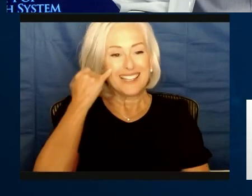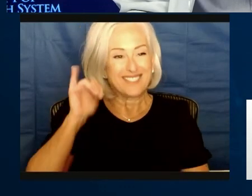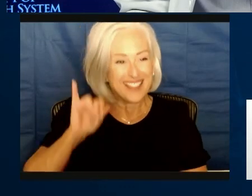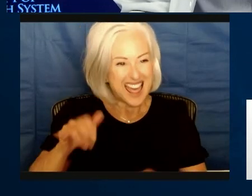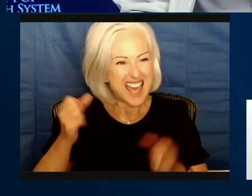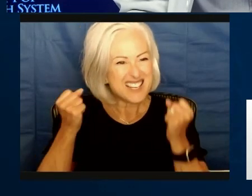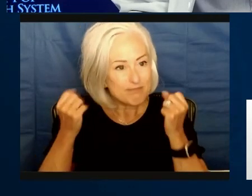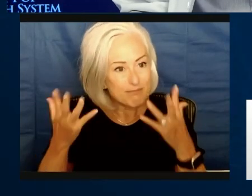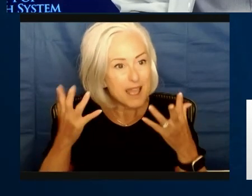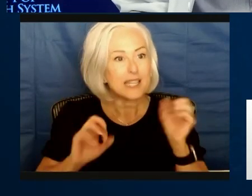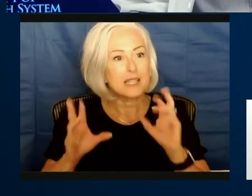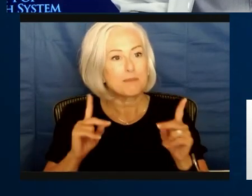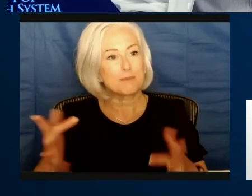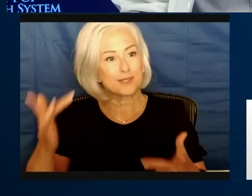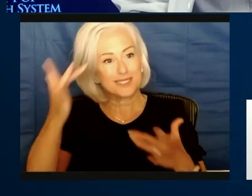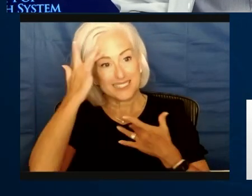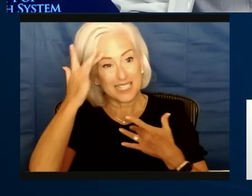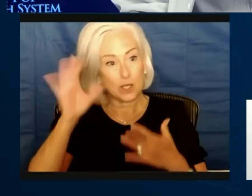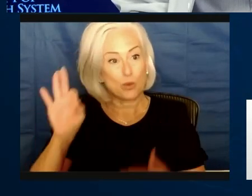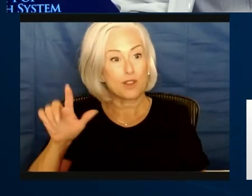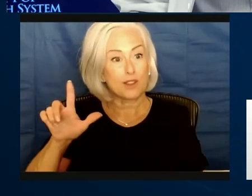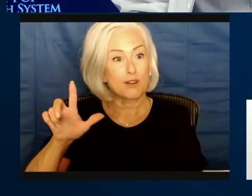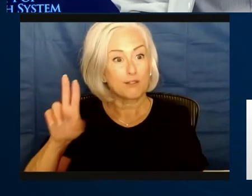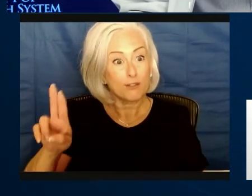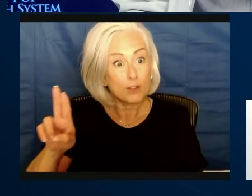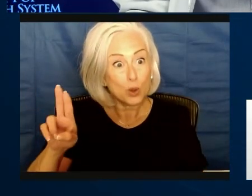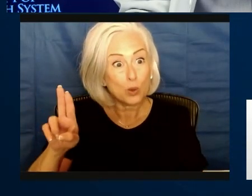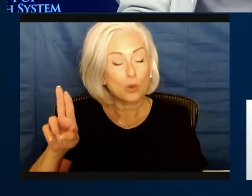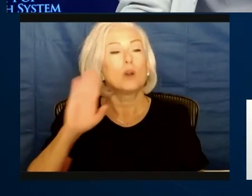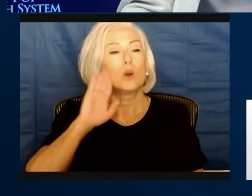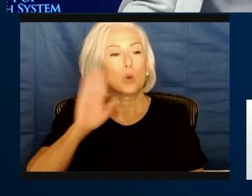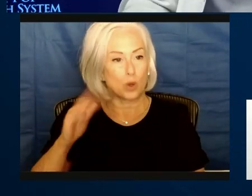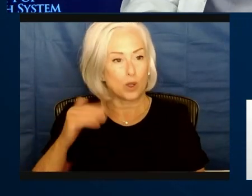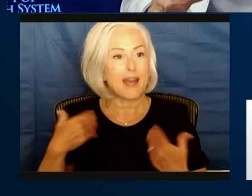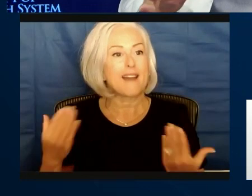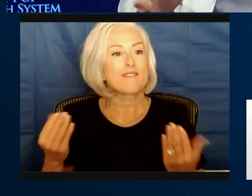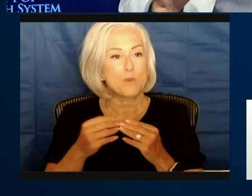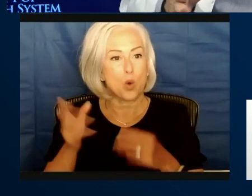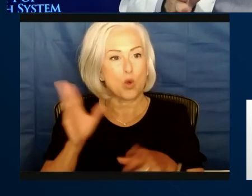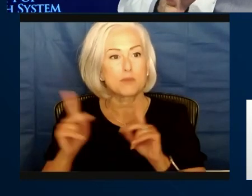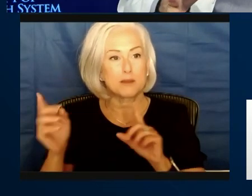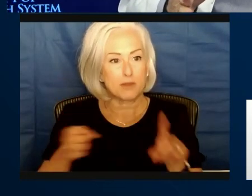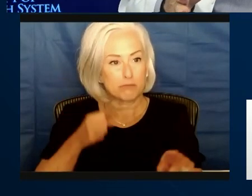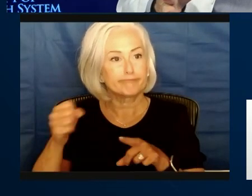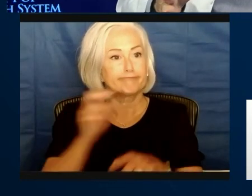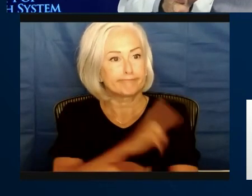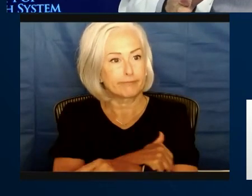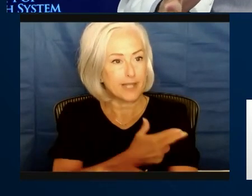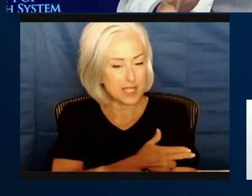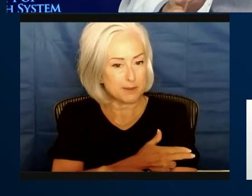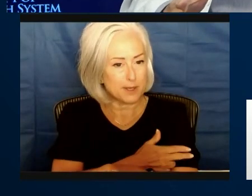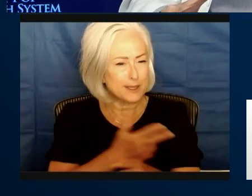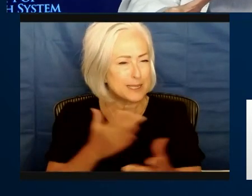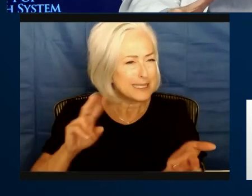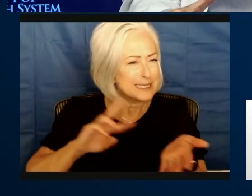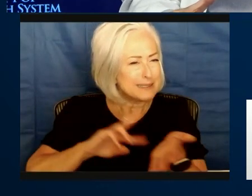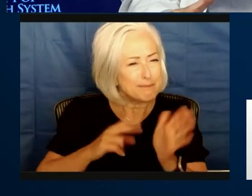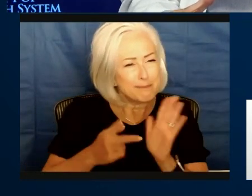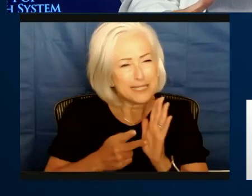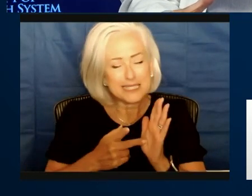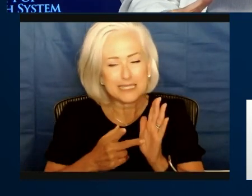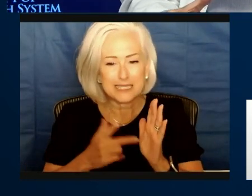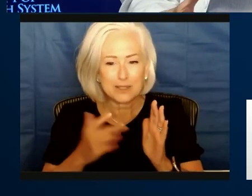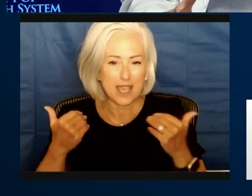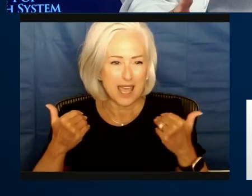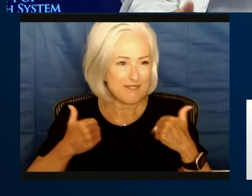influenza, I think we'd have a whole lot more influenza people in the hospital. So it makes me think we clearly have reached a different equilibrium here in the United